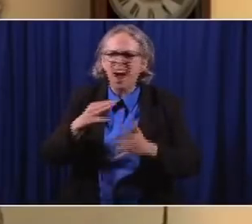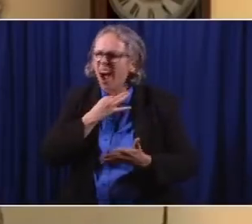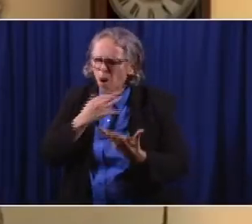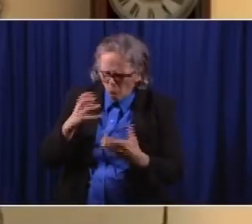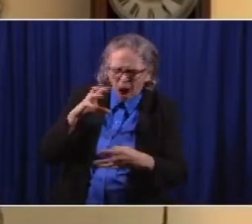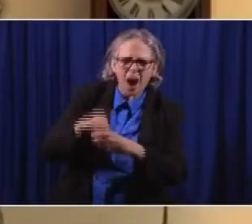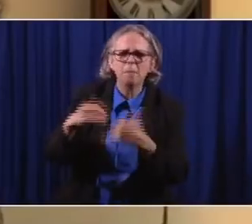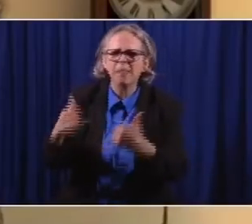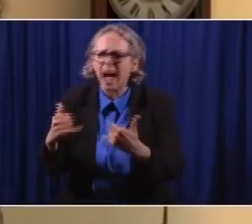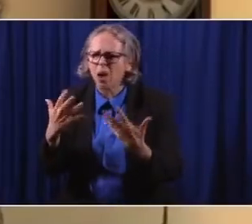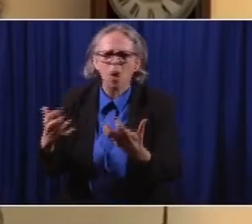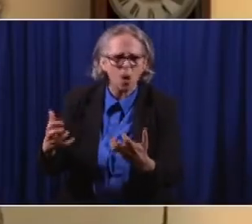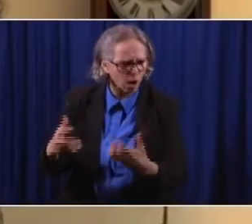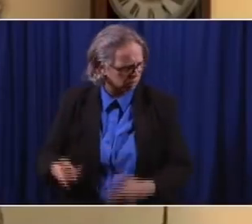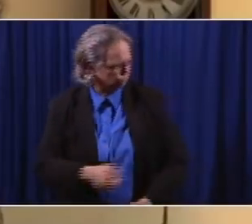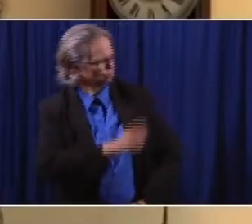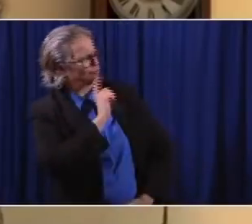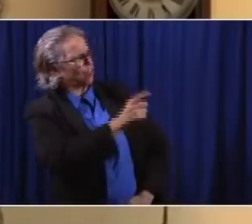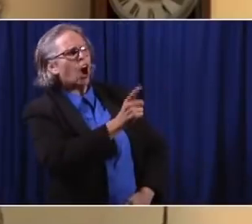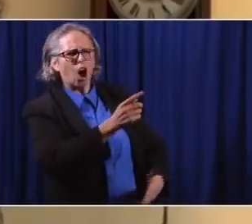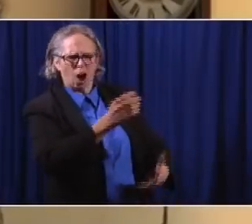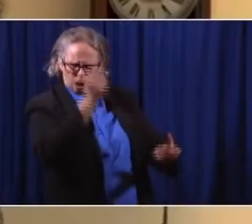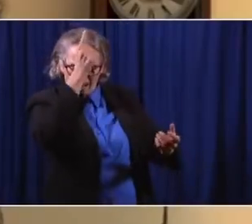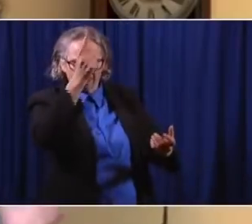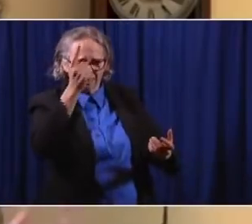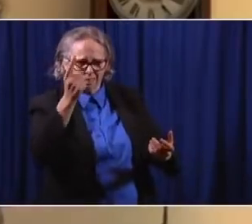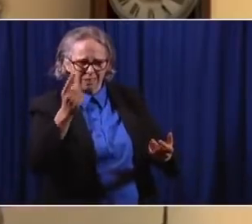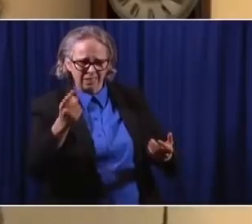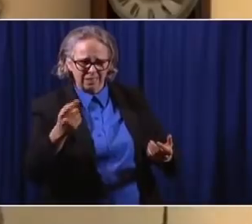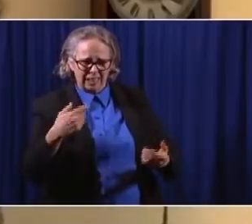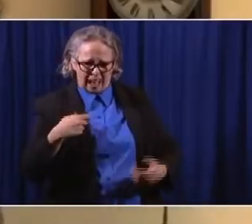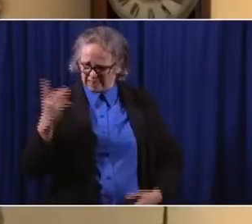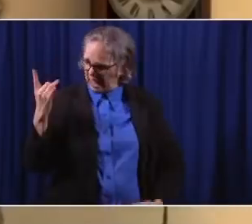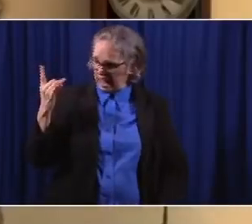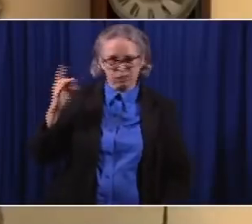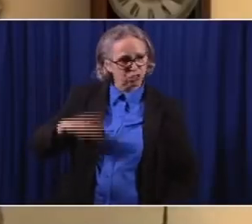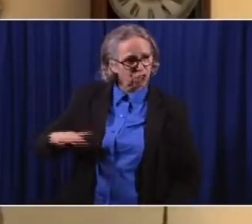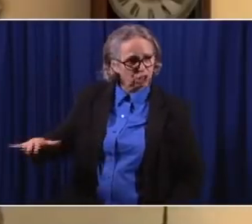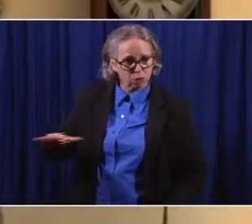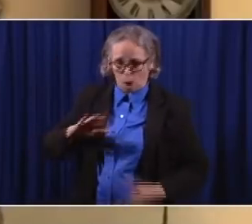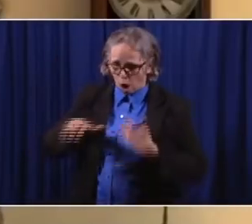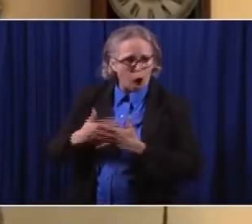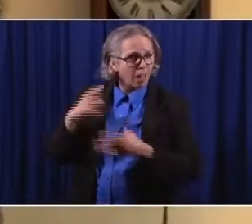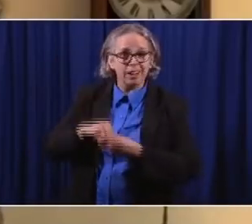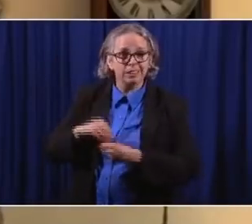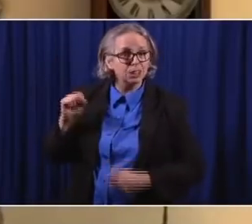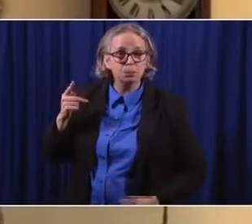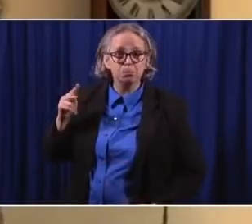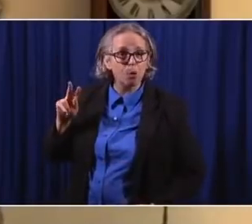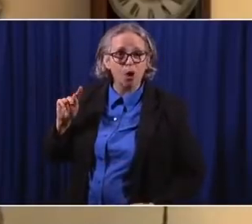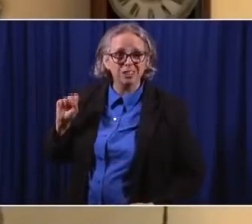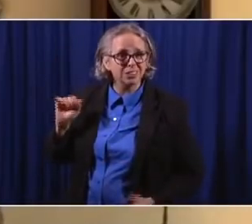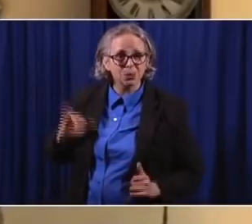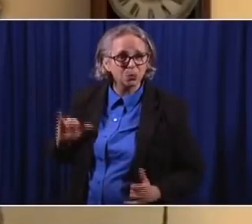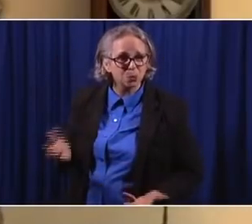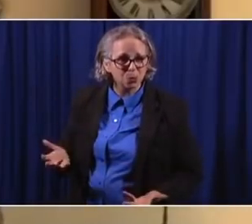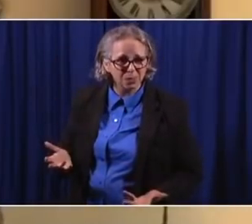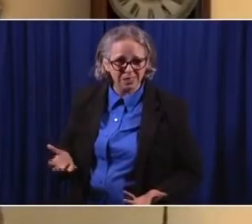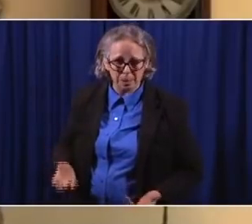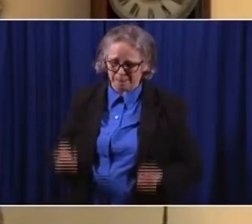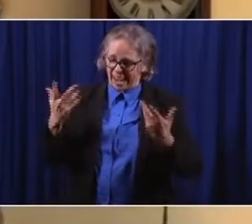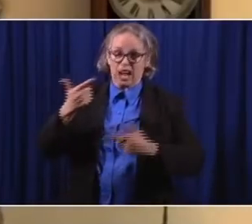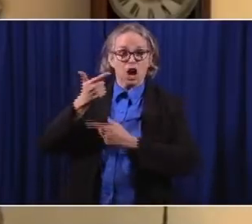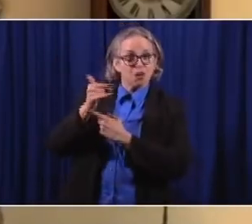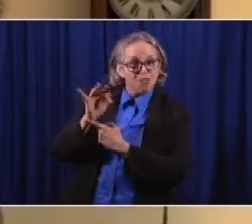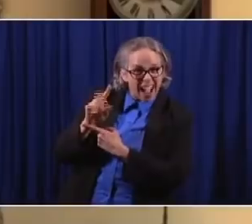it. We've had 8 kids and they've all played sports. We've got many grandkids that played sports. It's